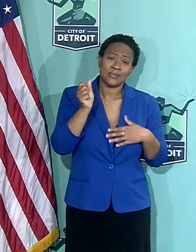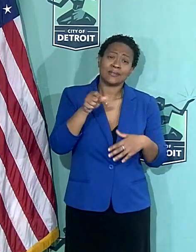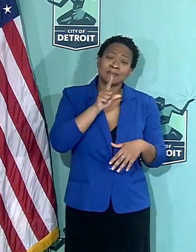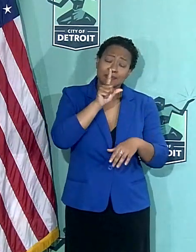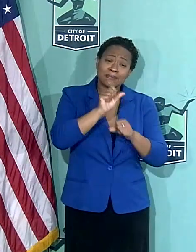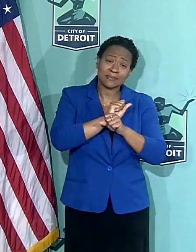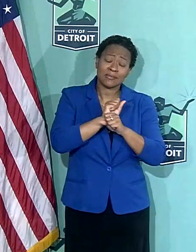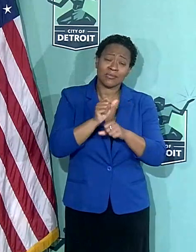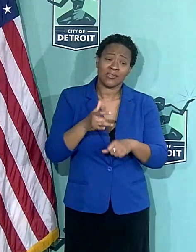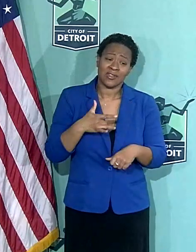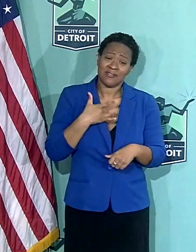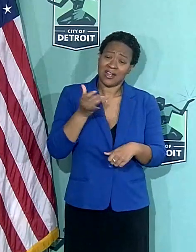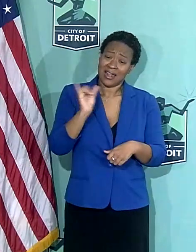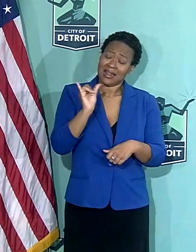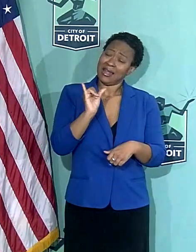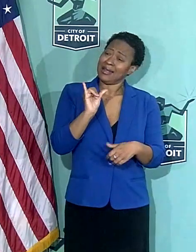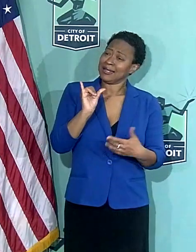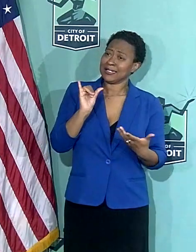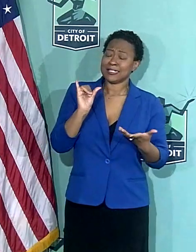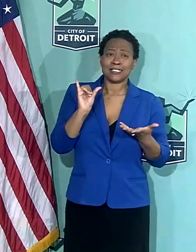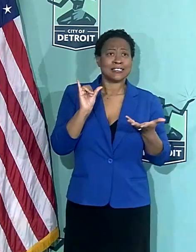made us feel